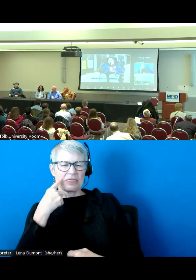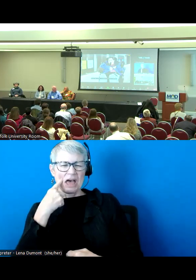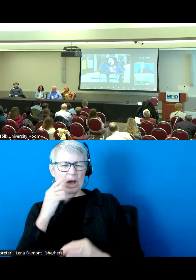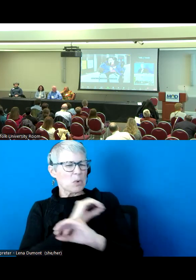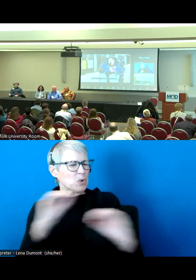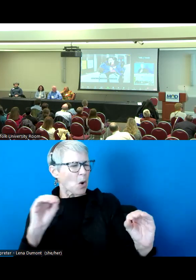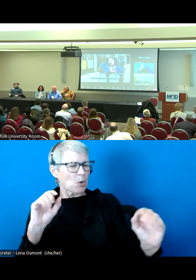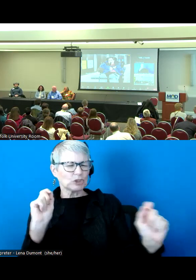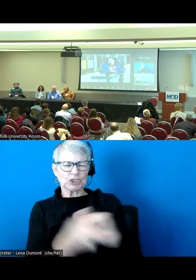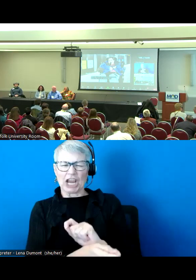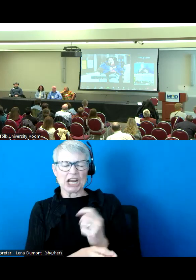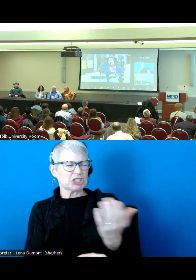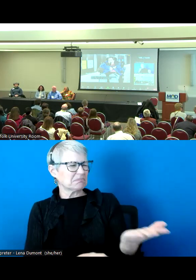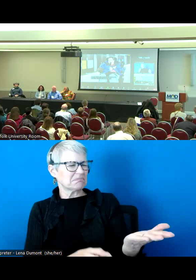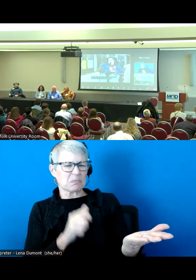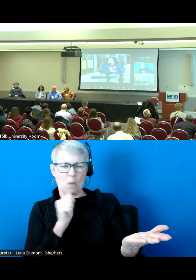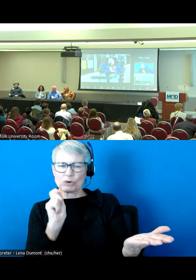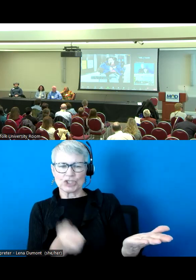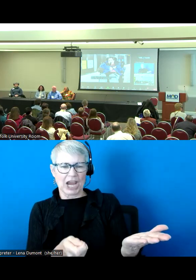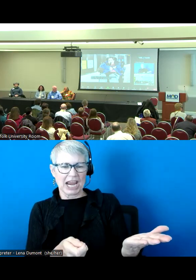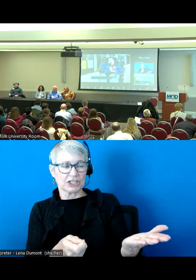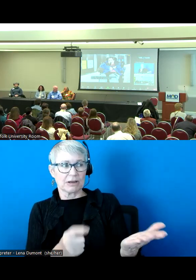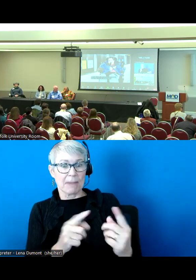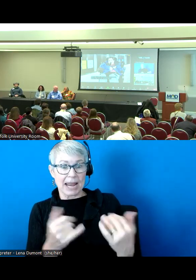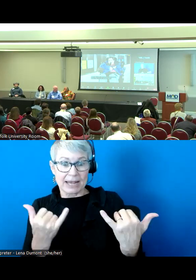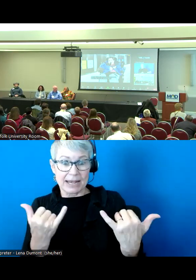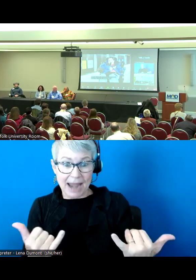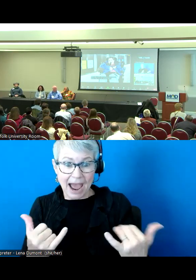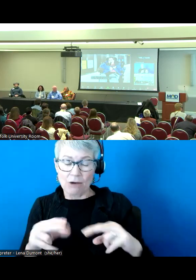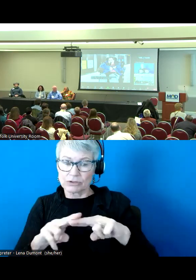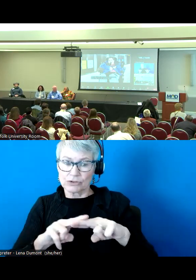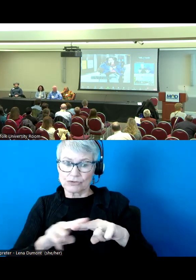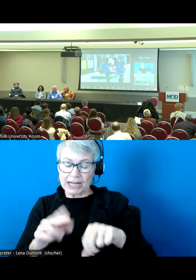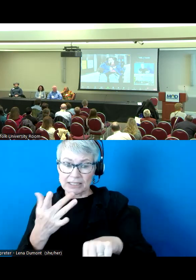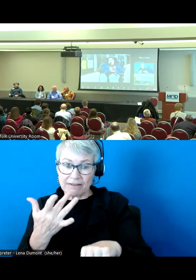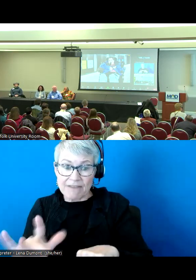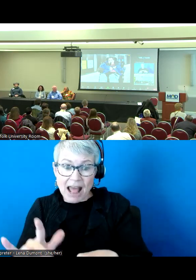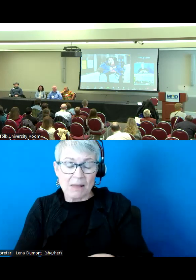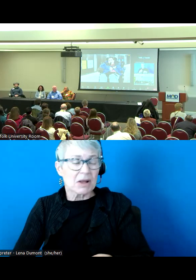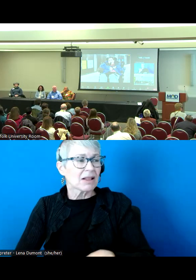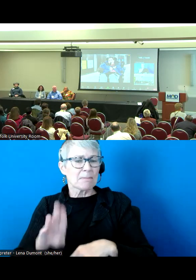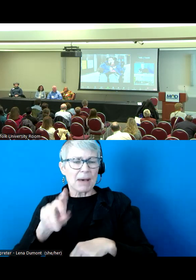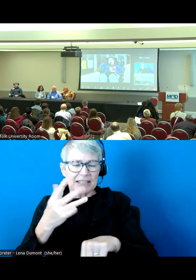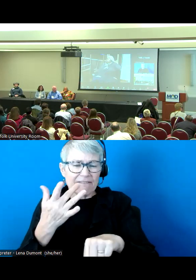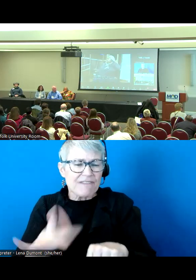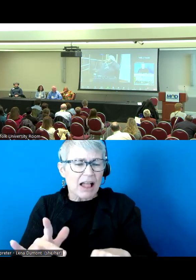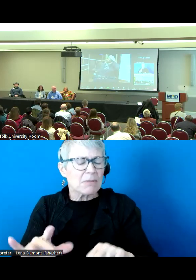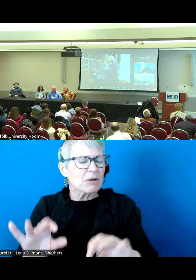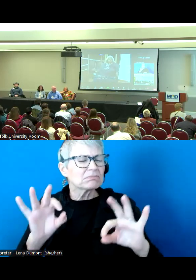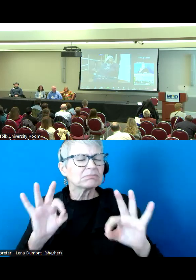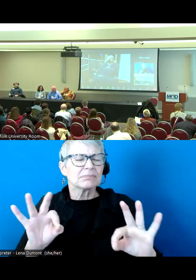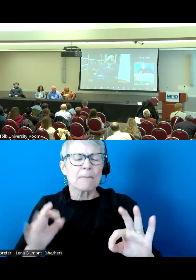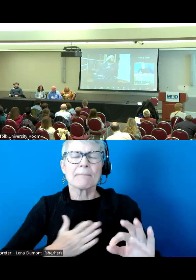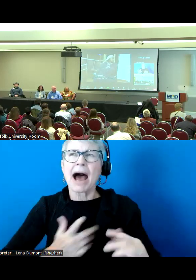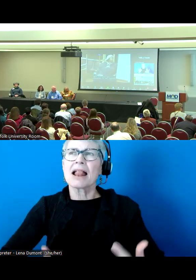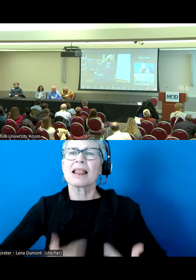the trains available, having the buses available, made my life complete. Well, overall,